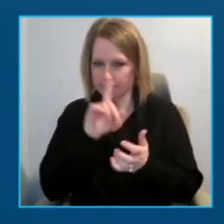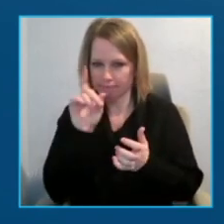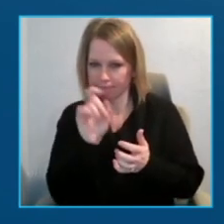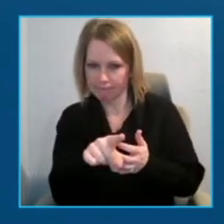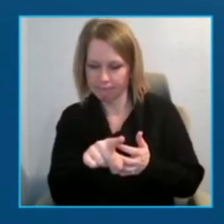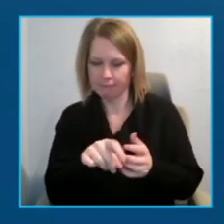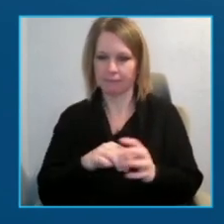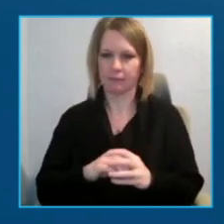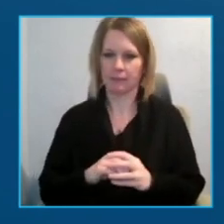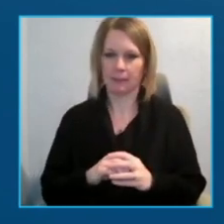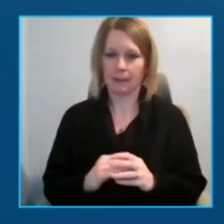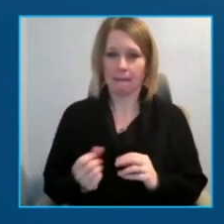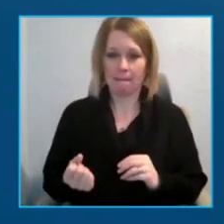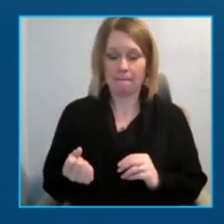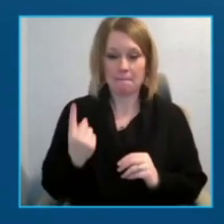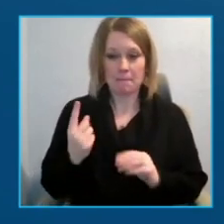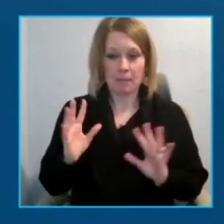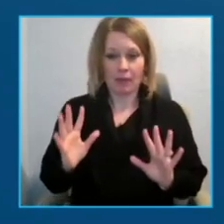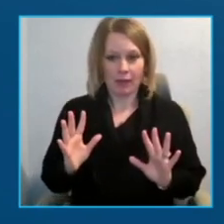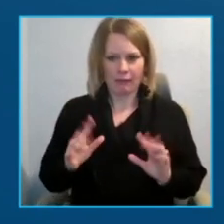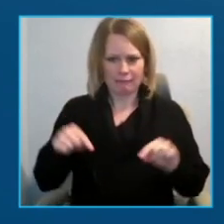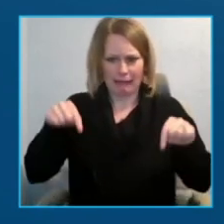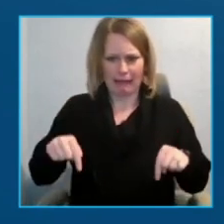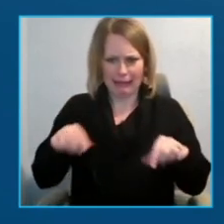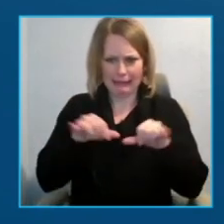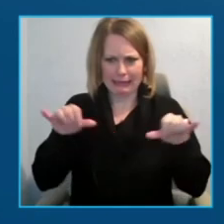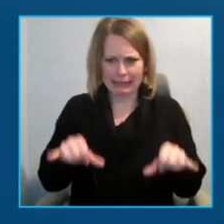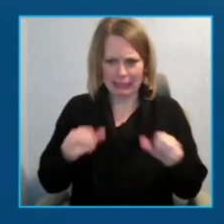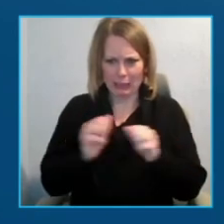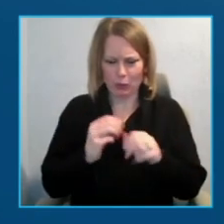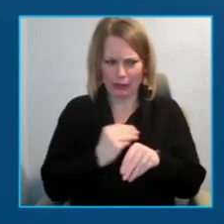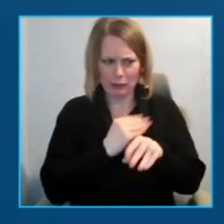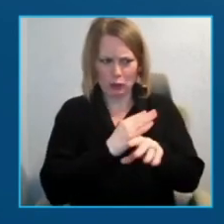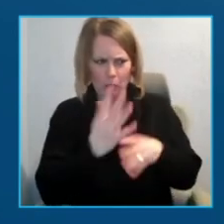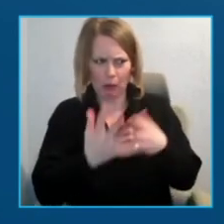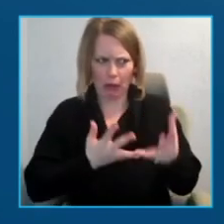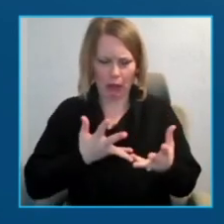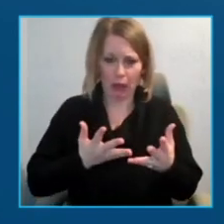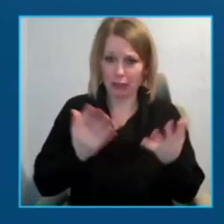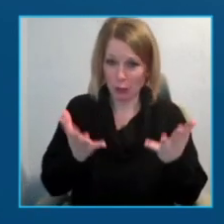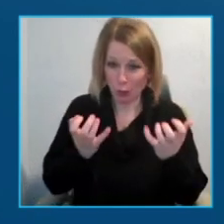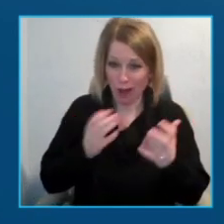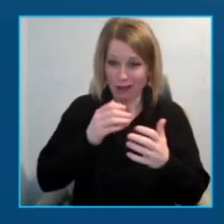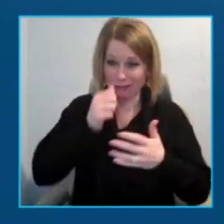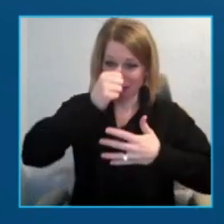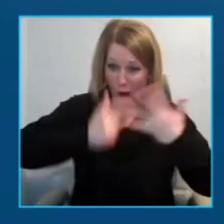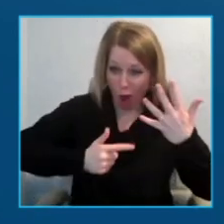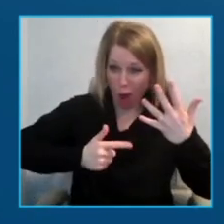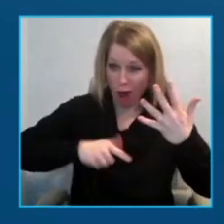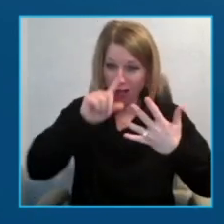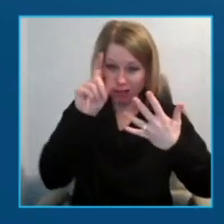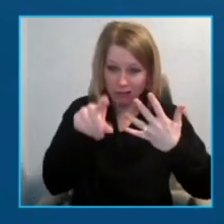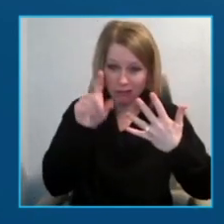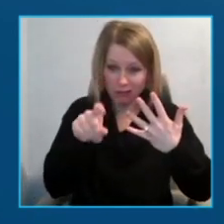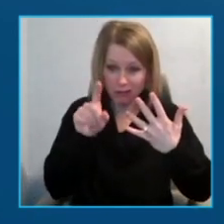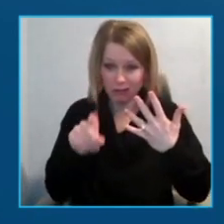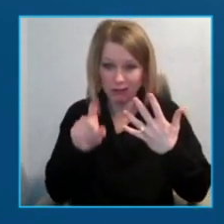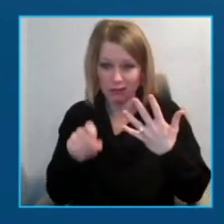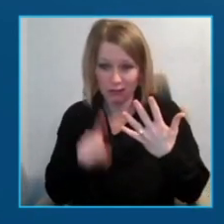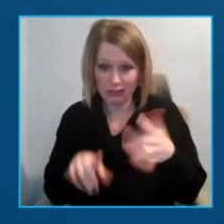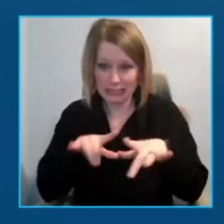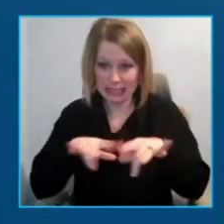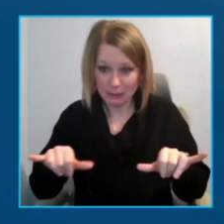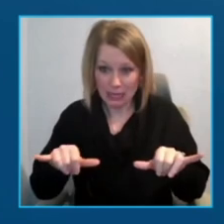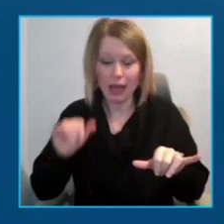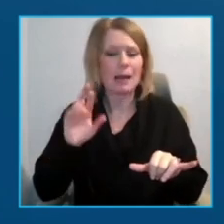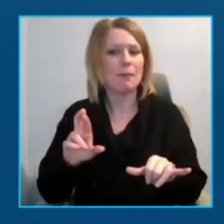I'm not all that facile with, to ask everything at once, or do you want me to come back in after others have spoken as